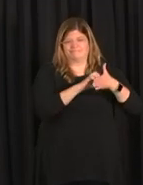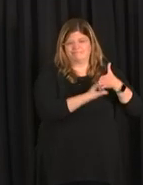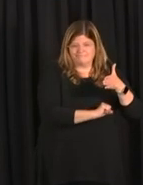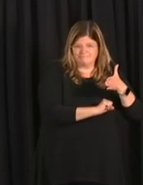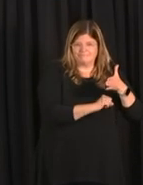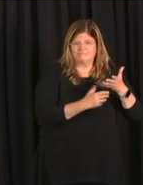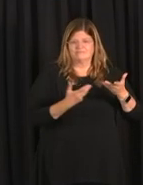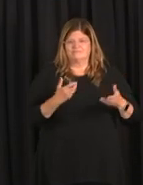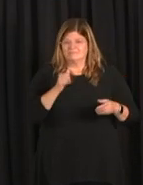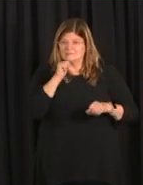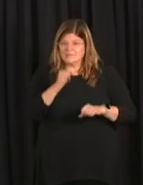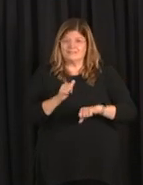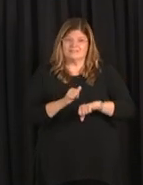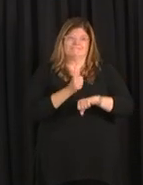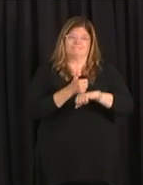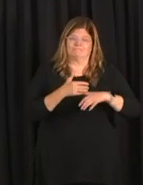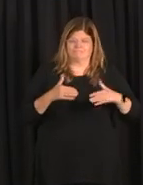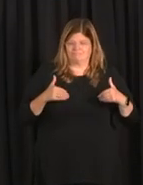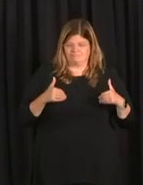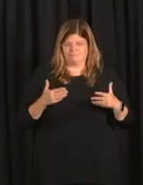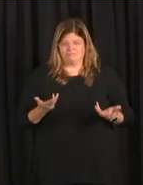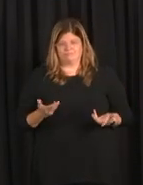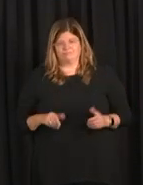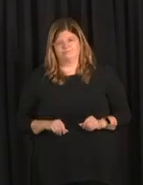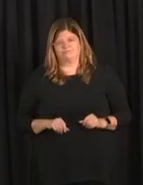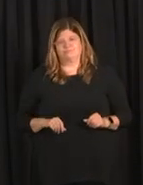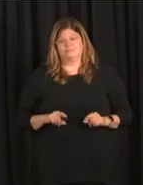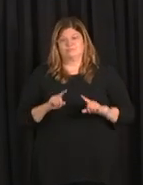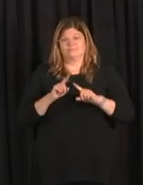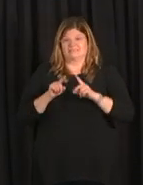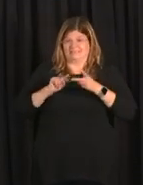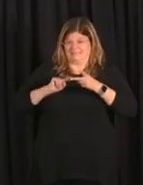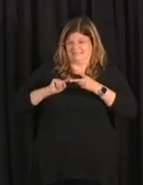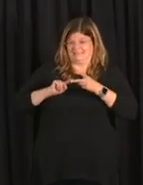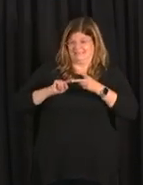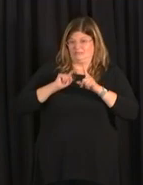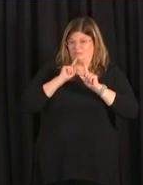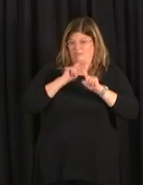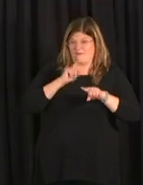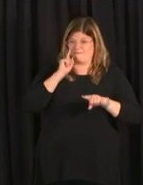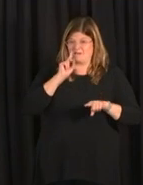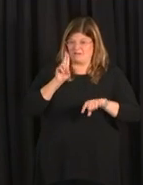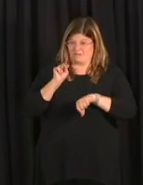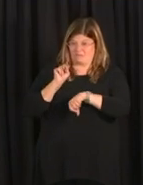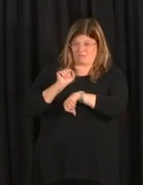may not materialize. With regard to the second report, unemployment insurance,